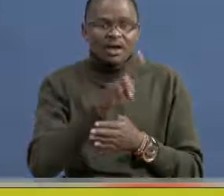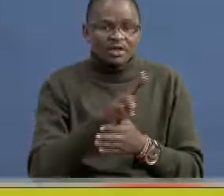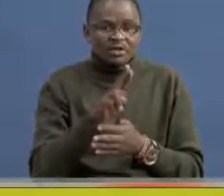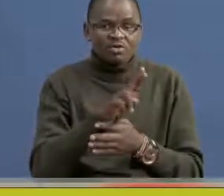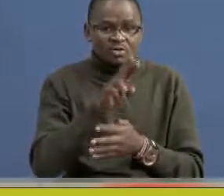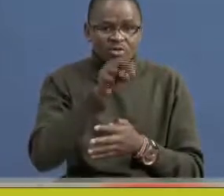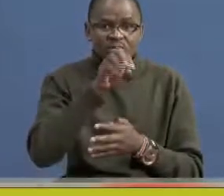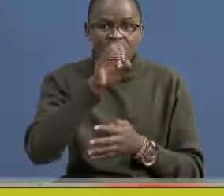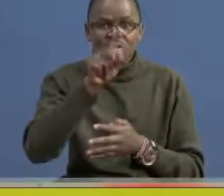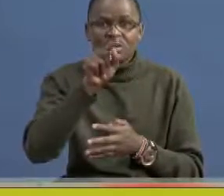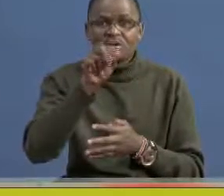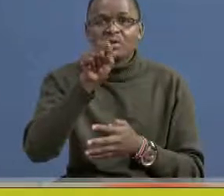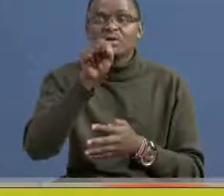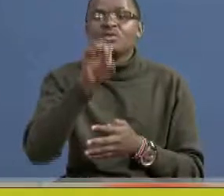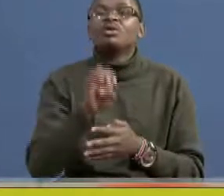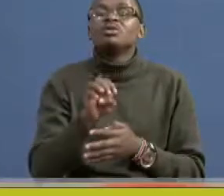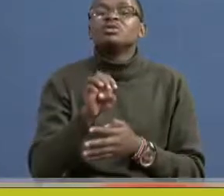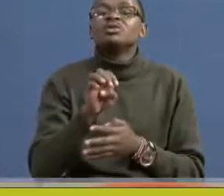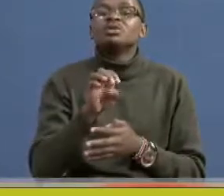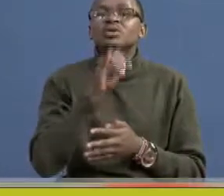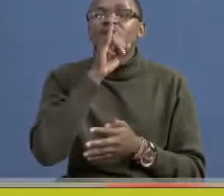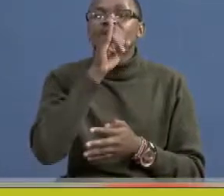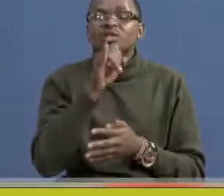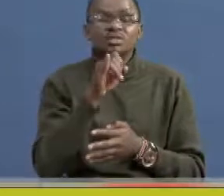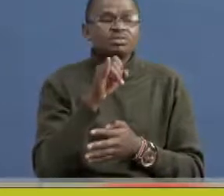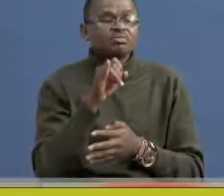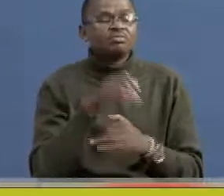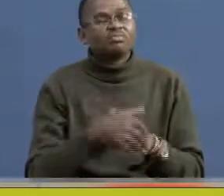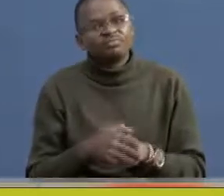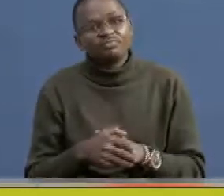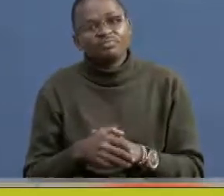into vapor-based e-cigarettes,